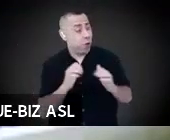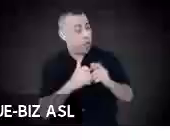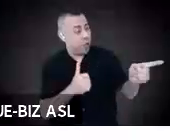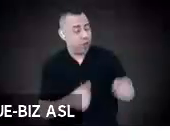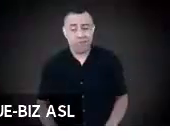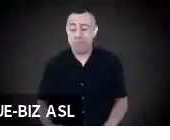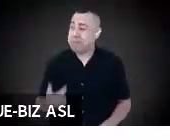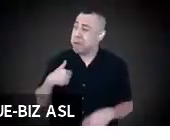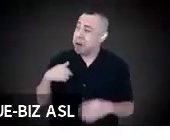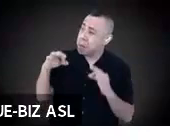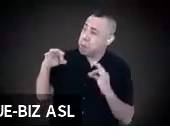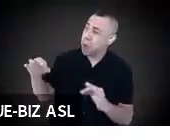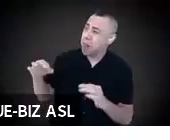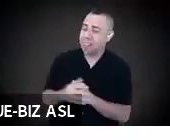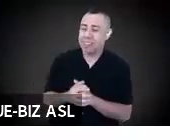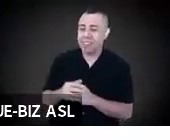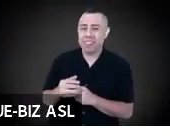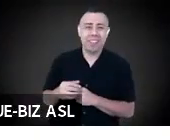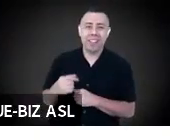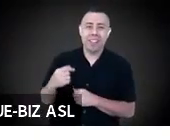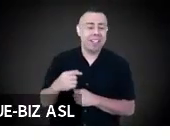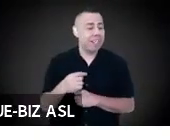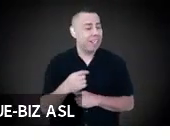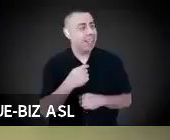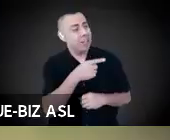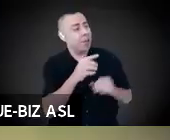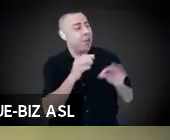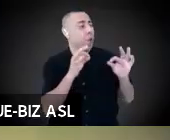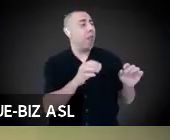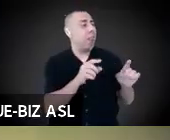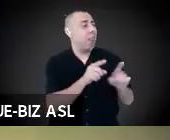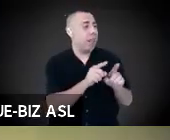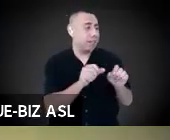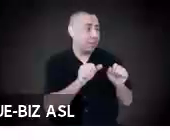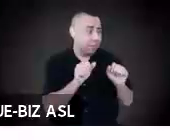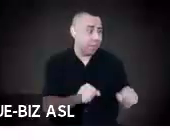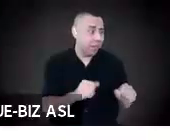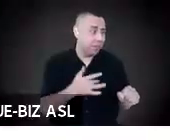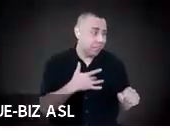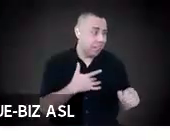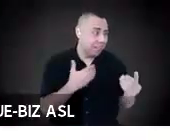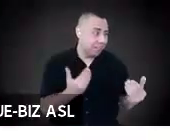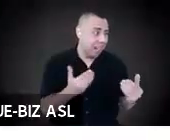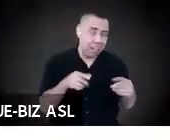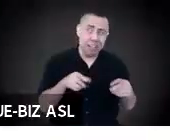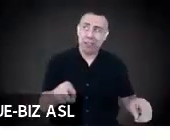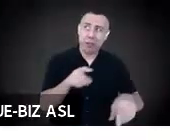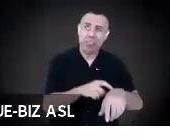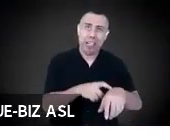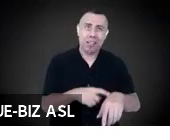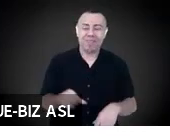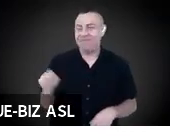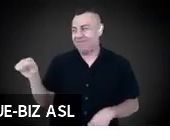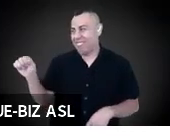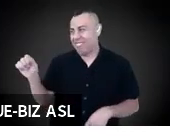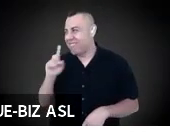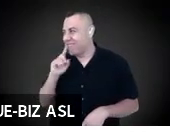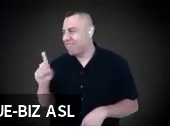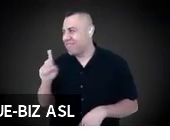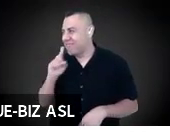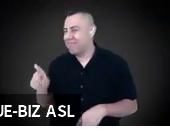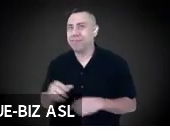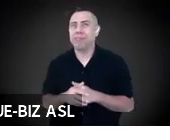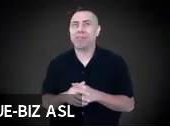As well as well can be during these times. Yeah. Right. We're going to have a discussion about